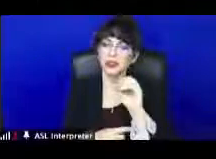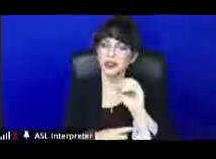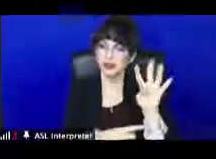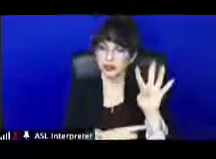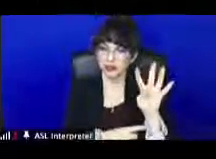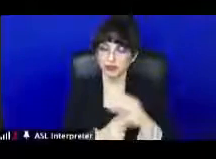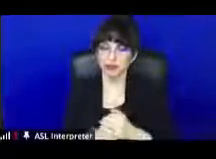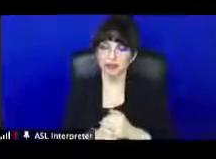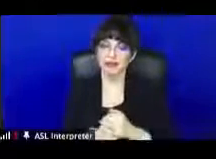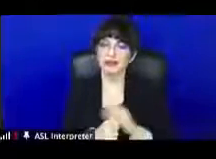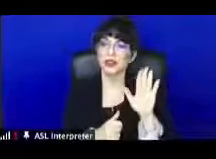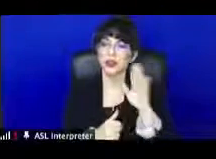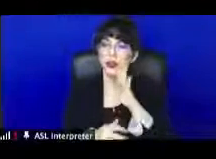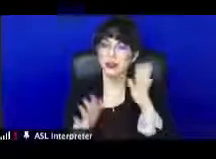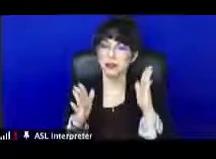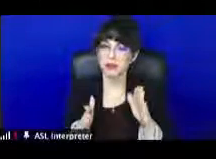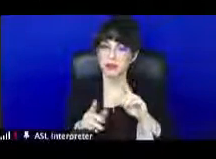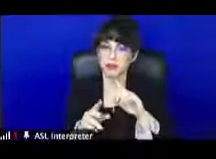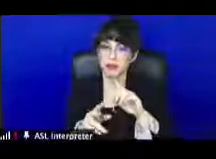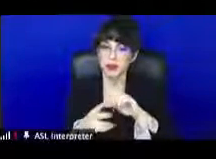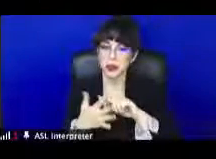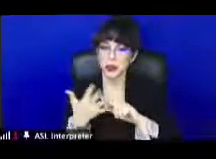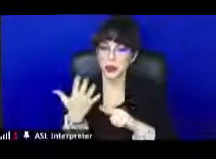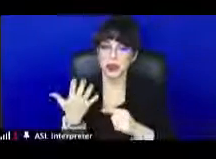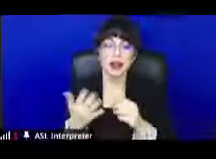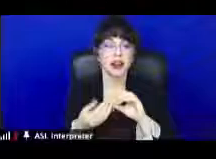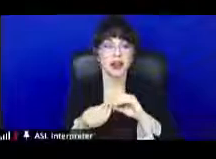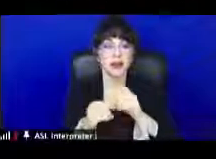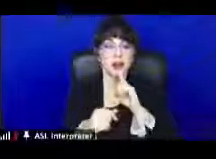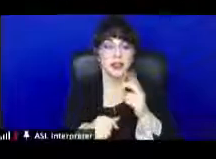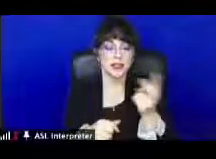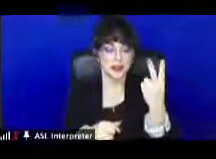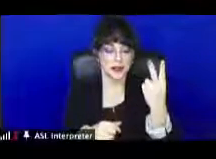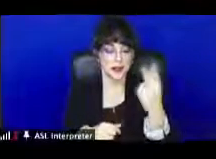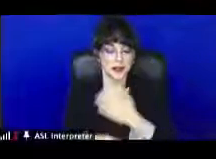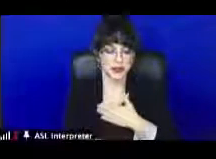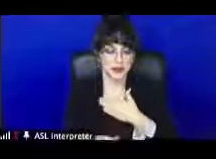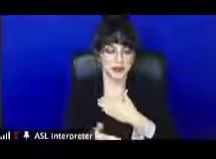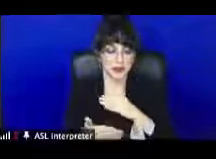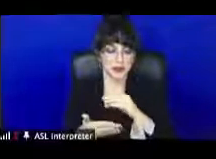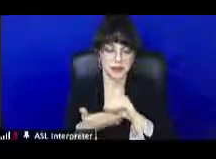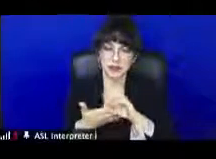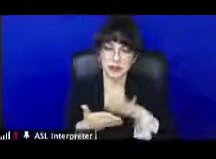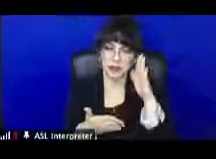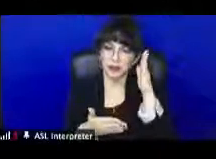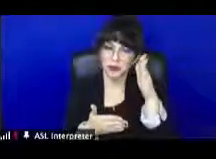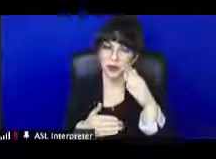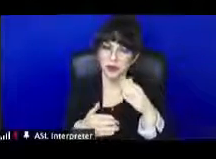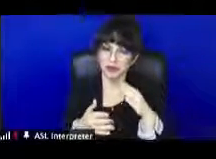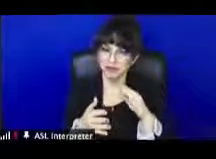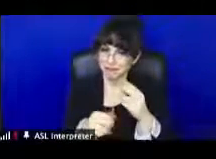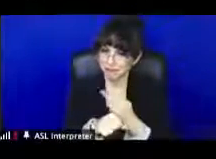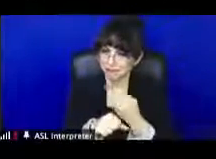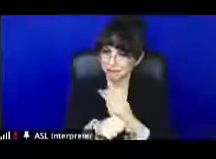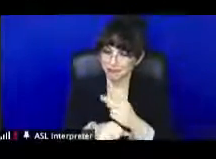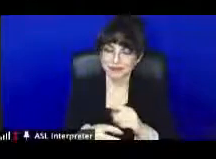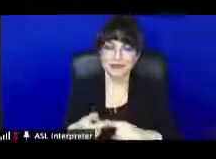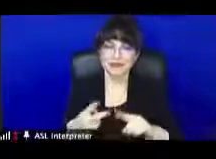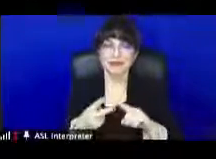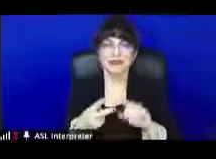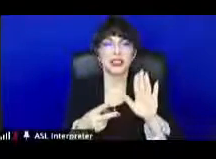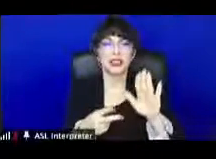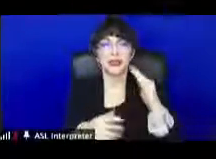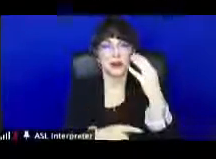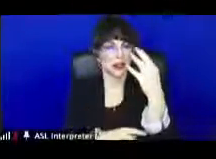.004, your speaker order number is number 2, if you will please make note of that for future reference. You can now enable your audio and video in the